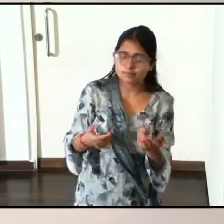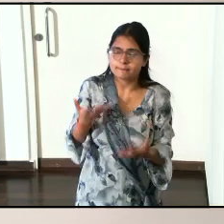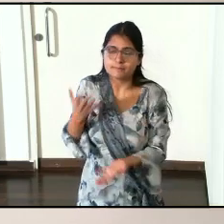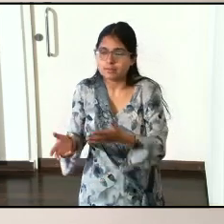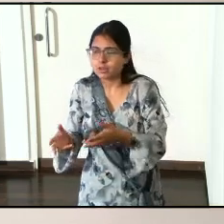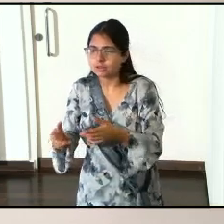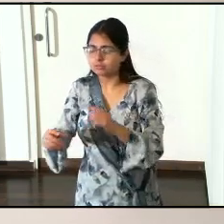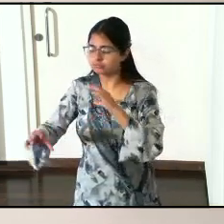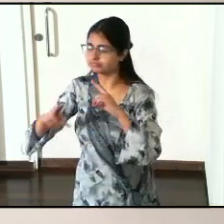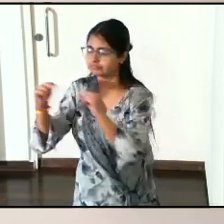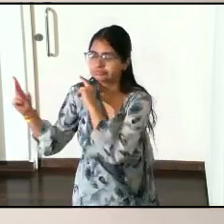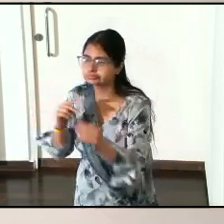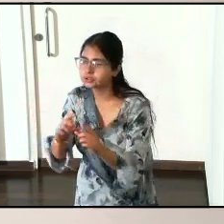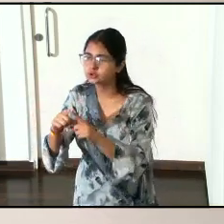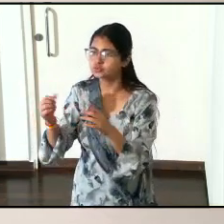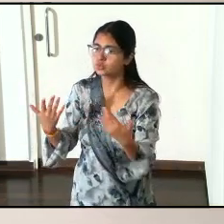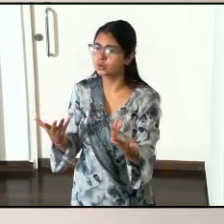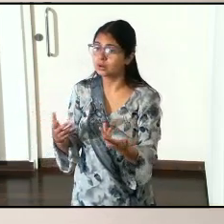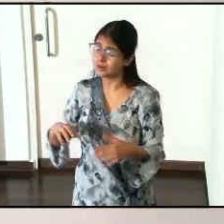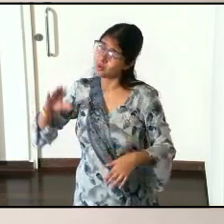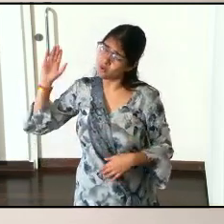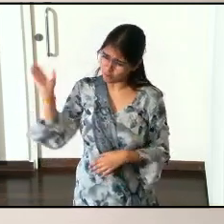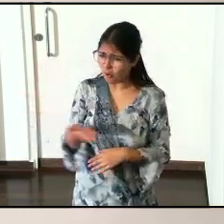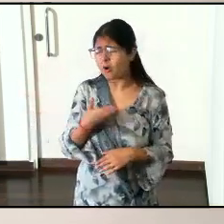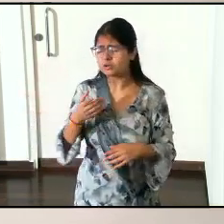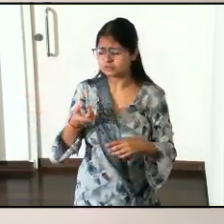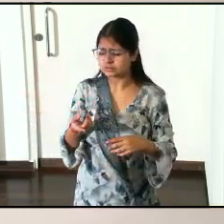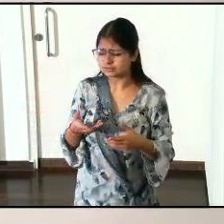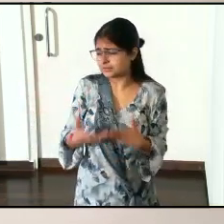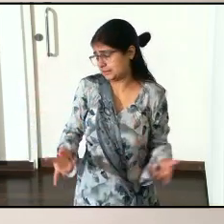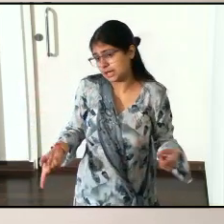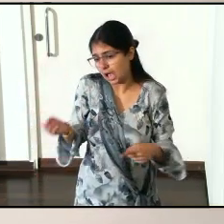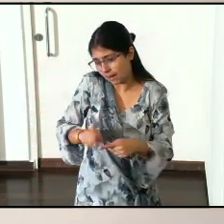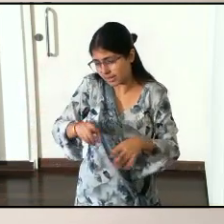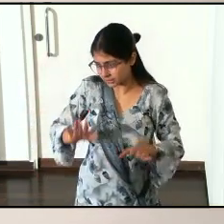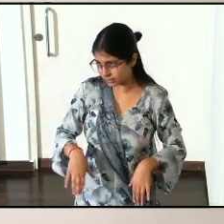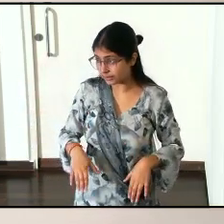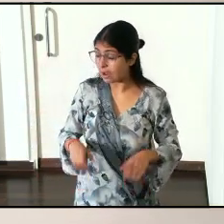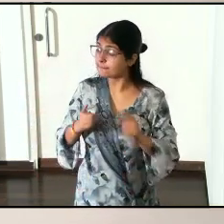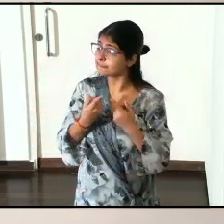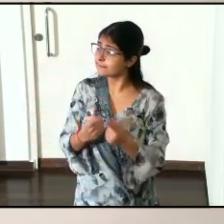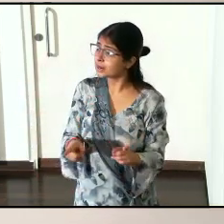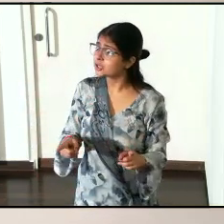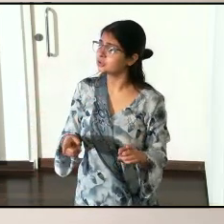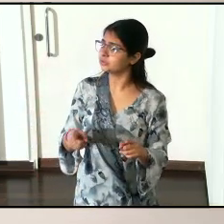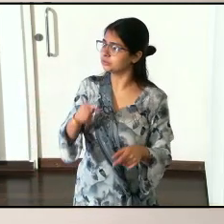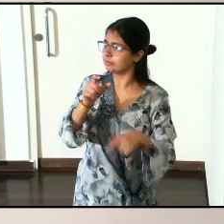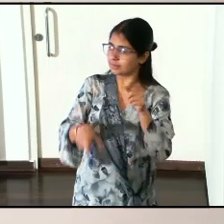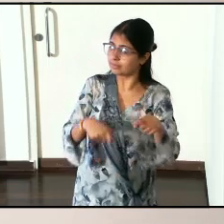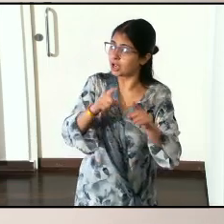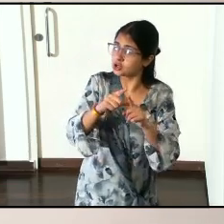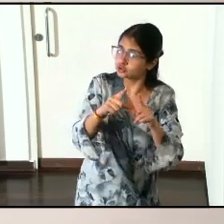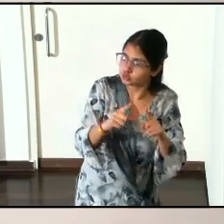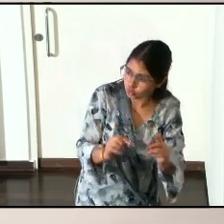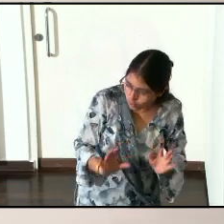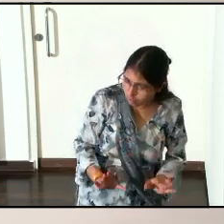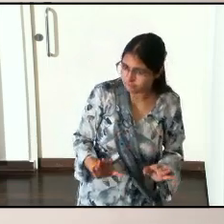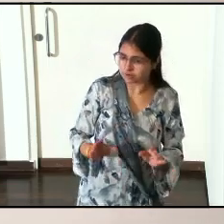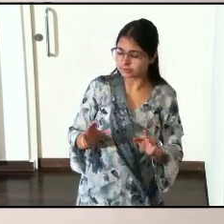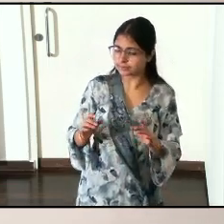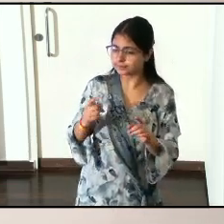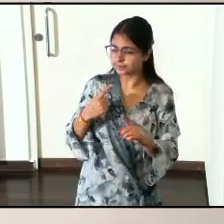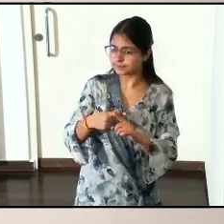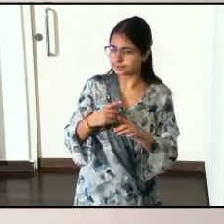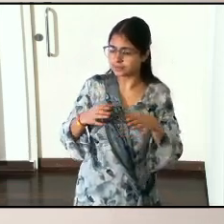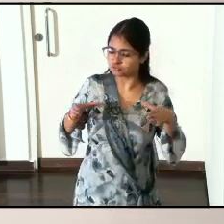another. All those things happen as well. But they do, and collective pressure